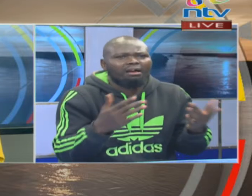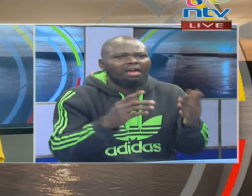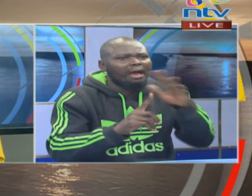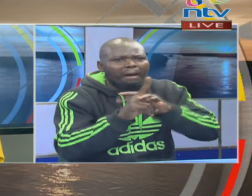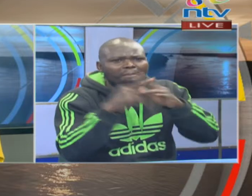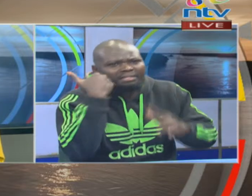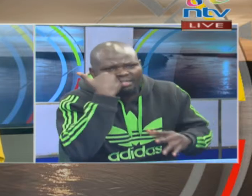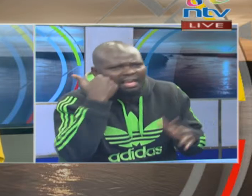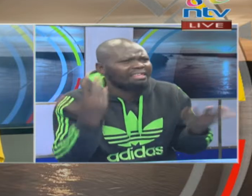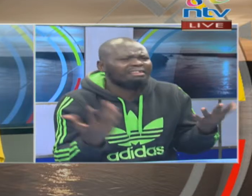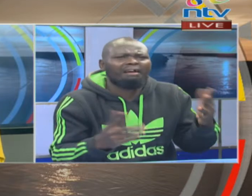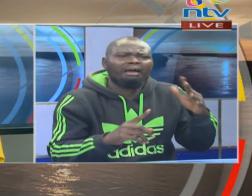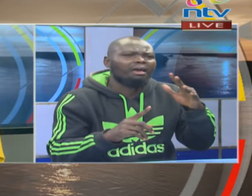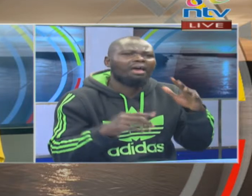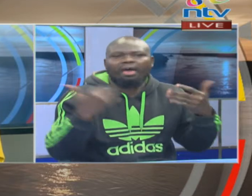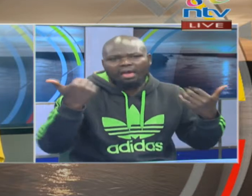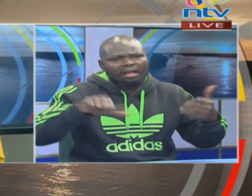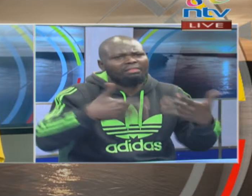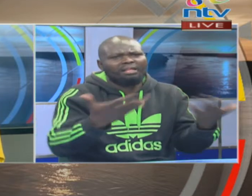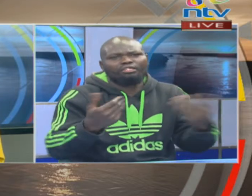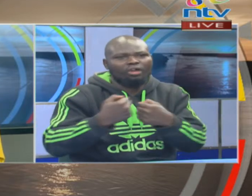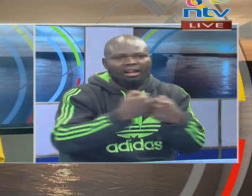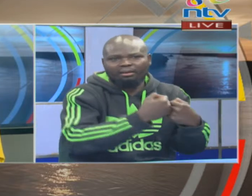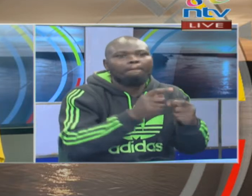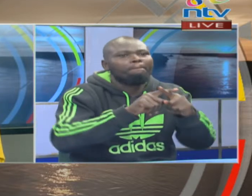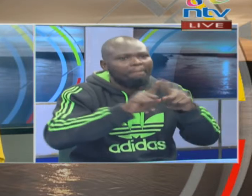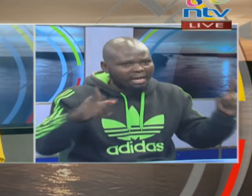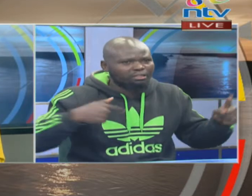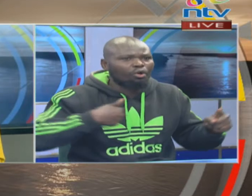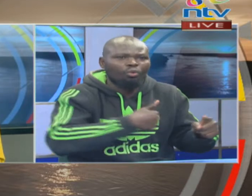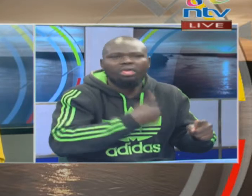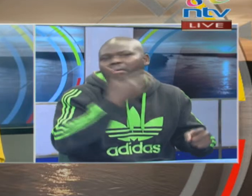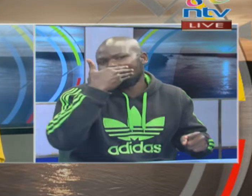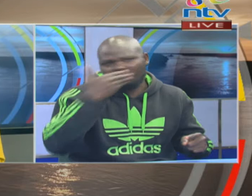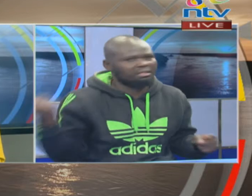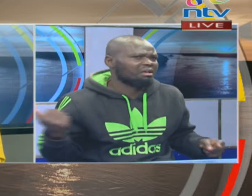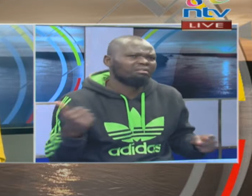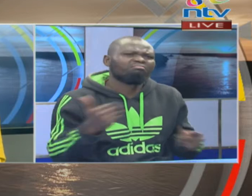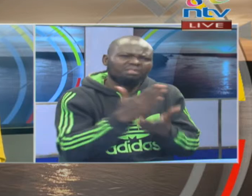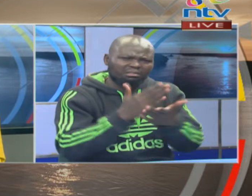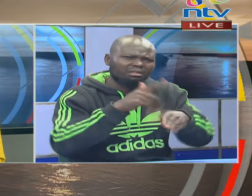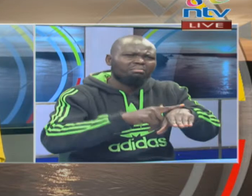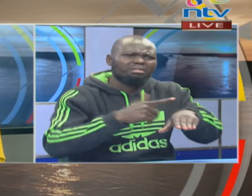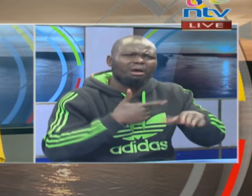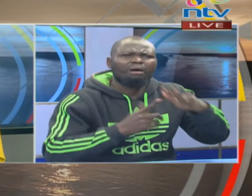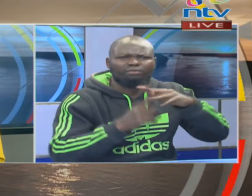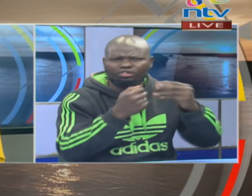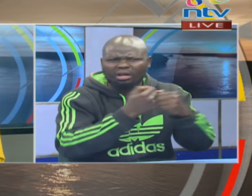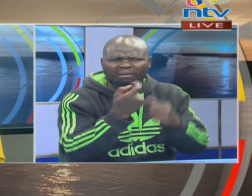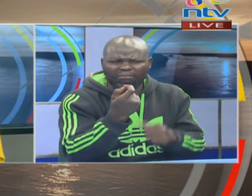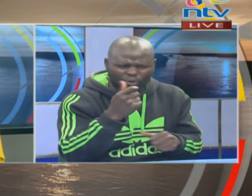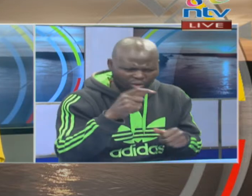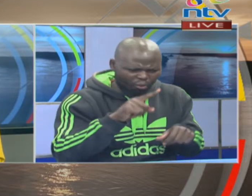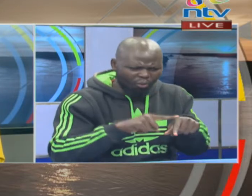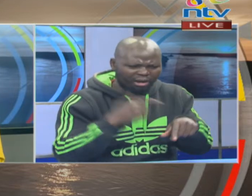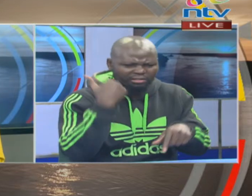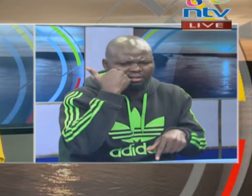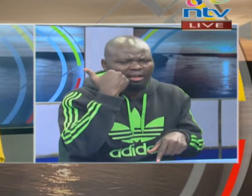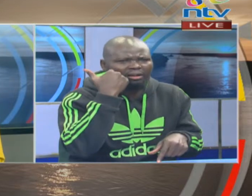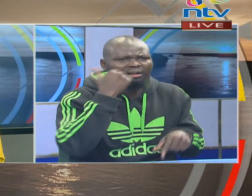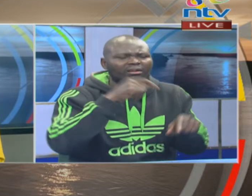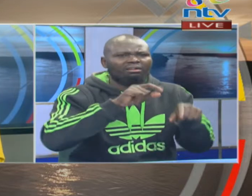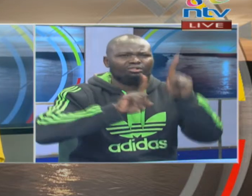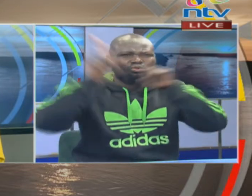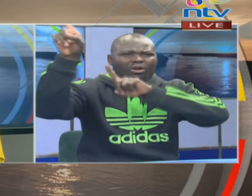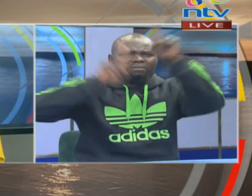I'm just thinking about the challenge of supporting my son only, but I'm seeing it's okay. There's nothing problem. There are